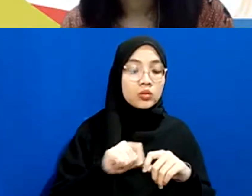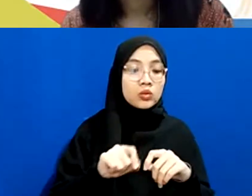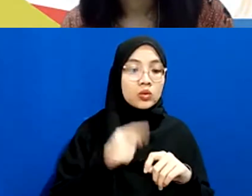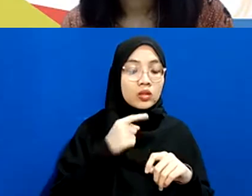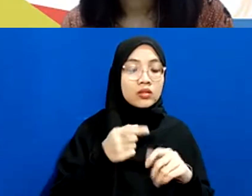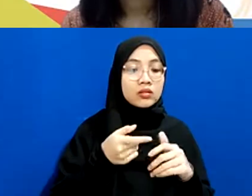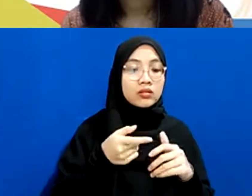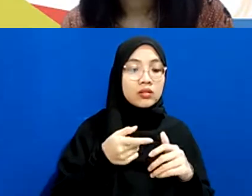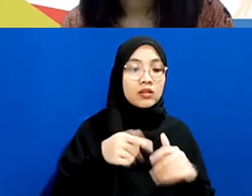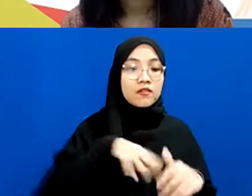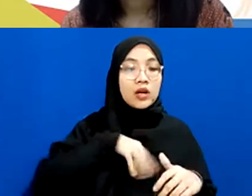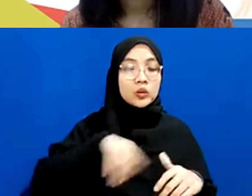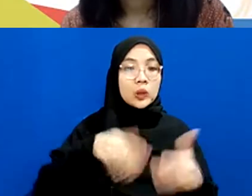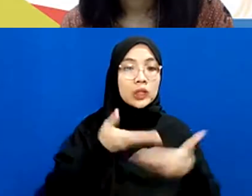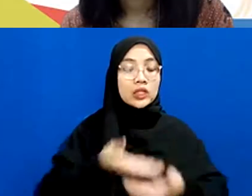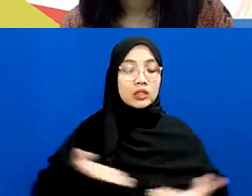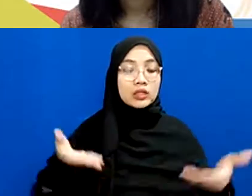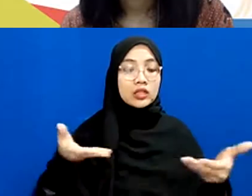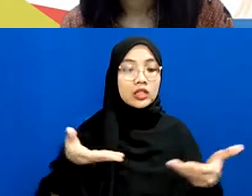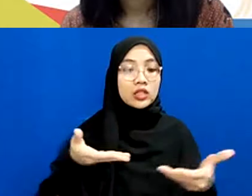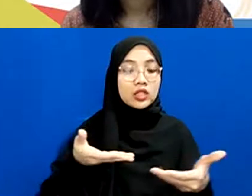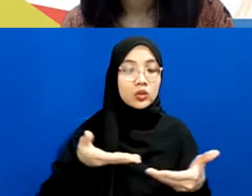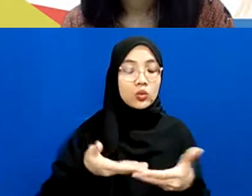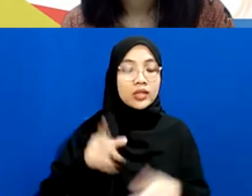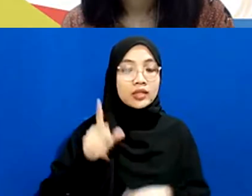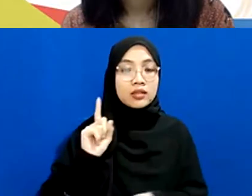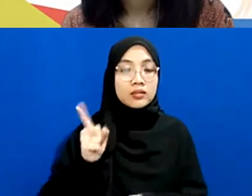environmental factors, because